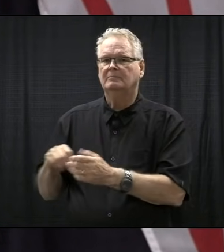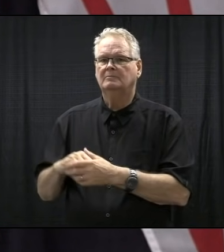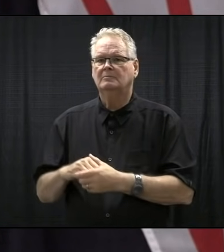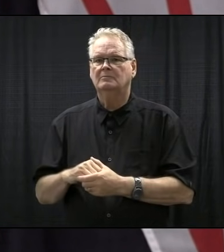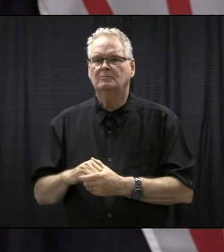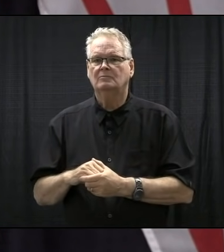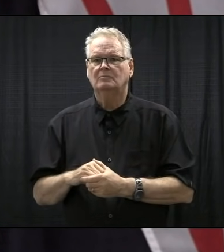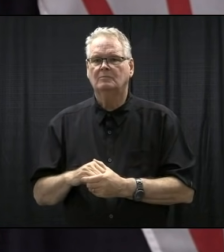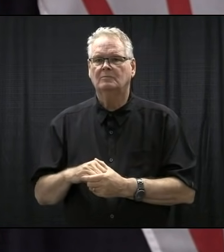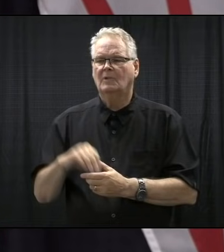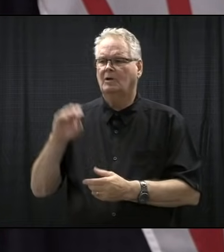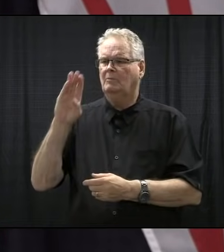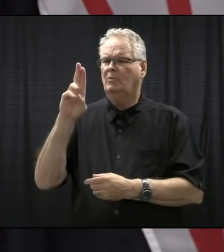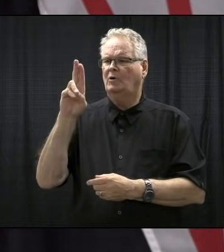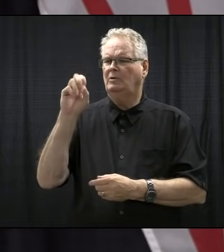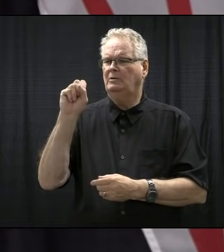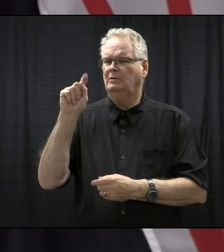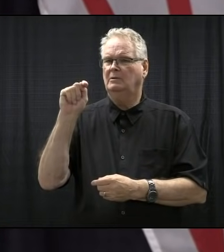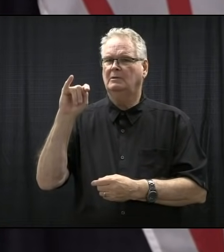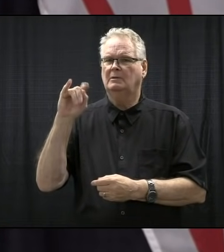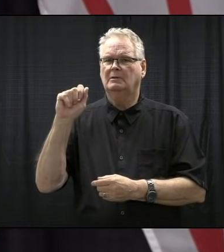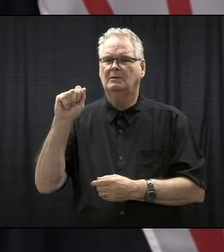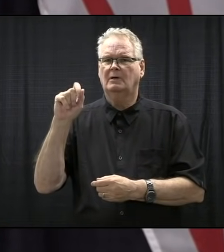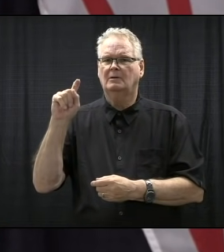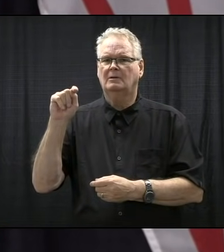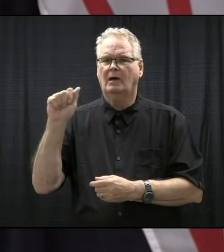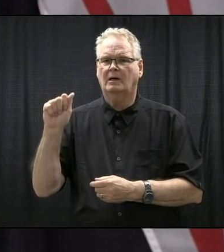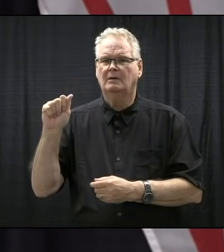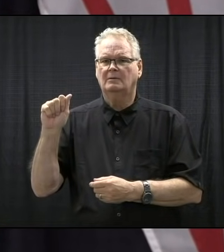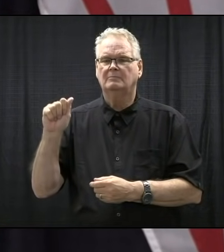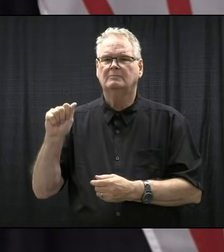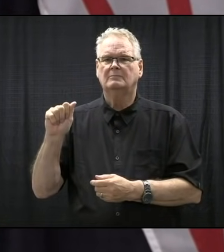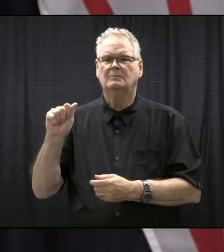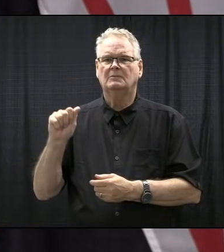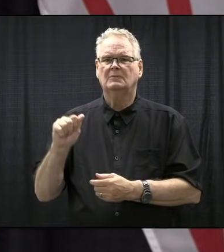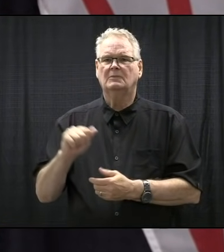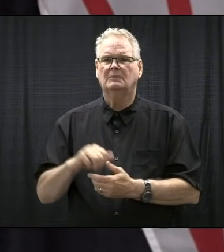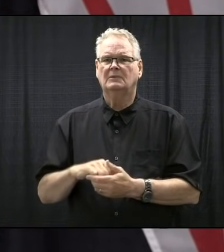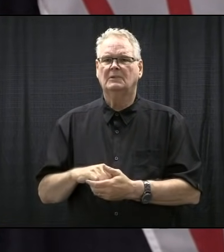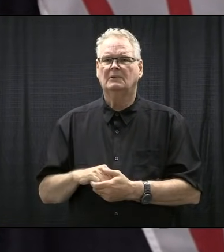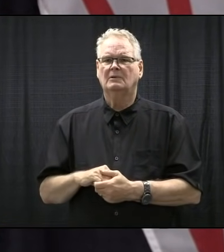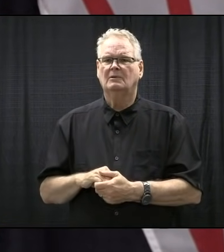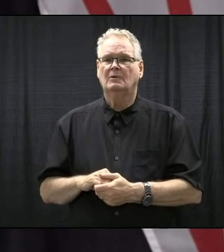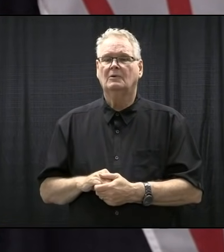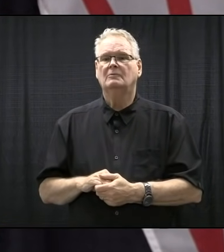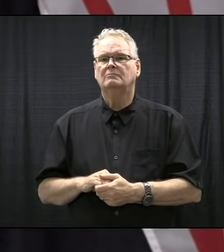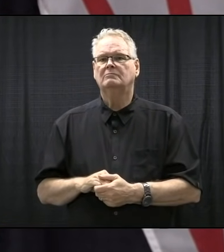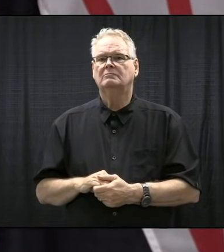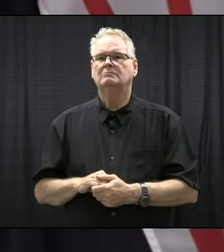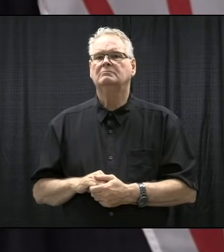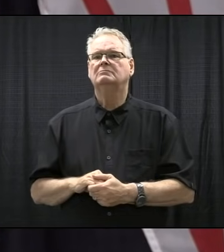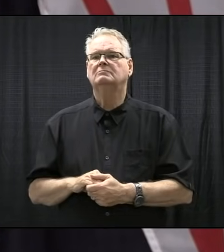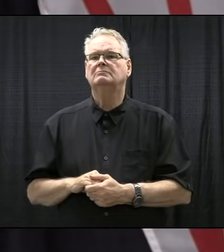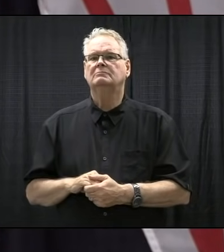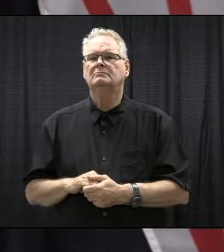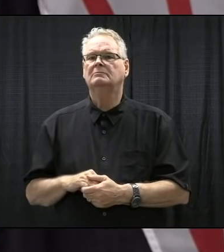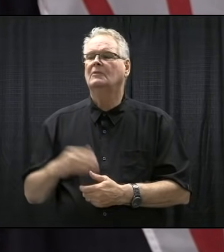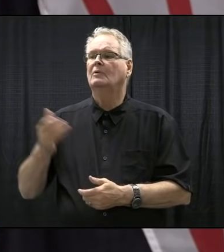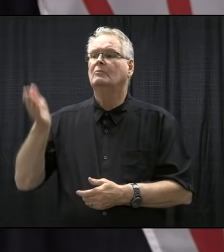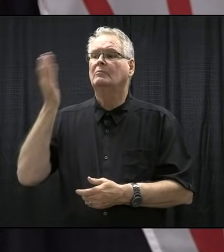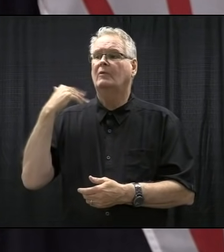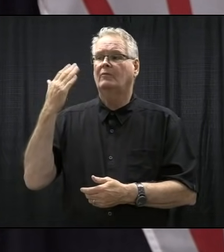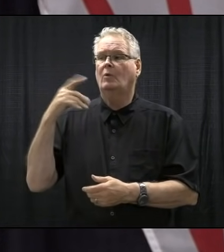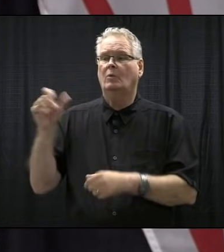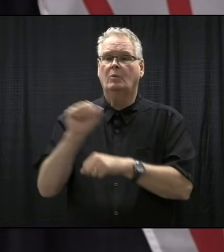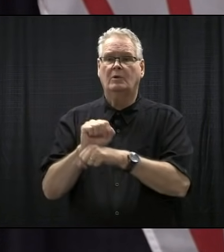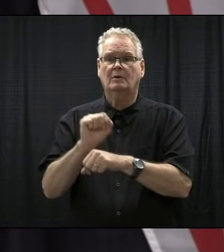to the people of this province and made a name for himself originally with the sanatorium and tuberculosis. Our thoughts go out to you all